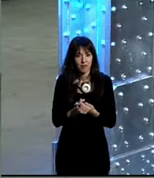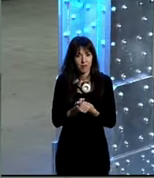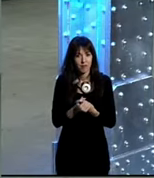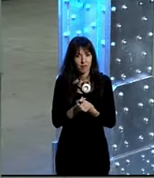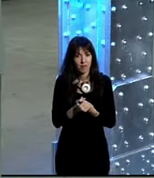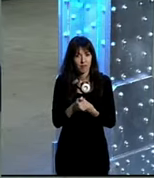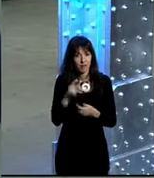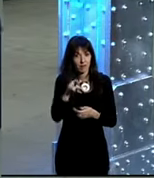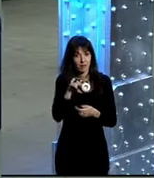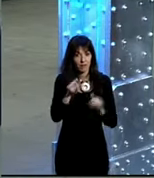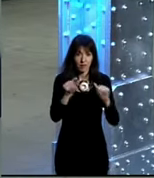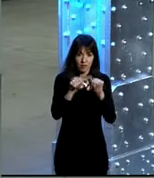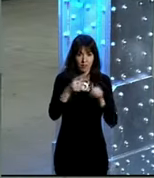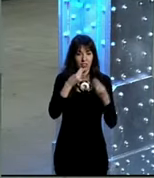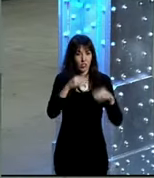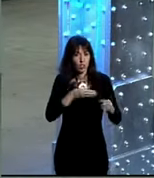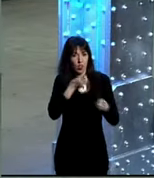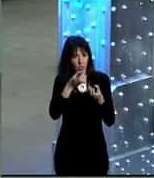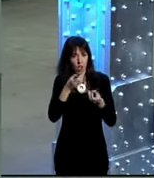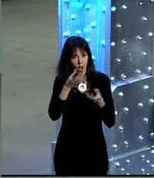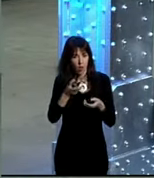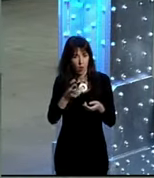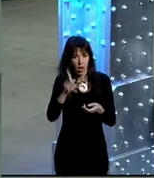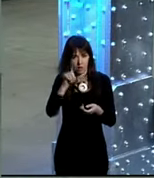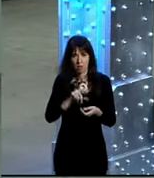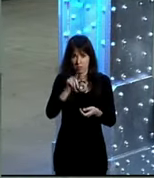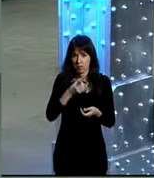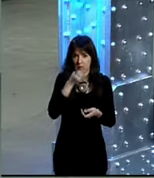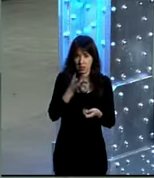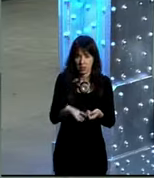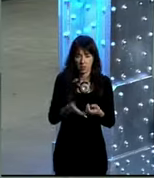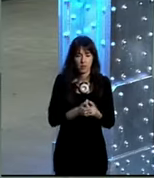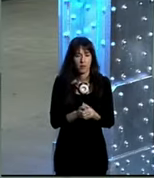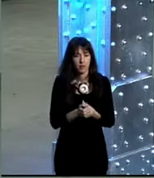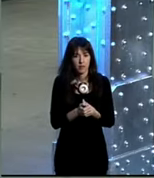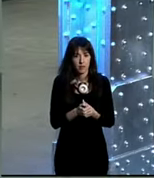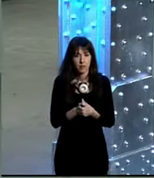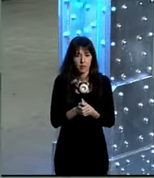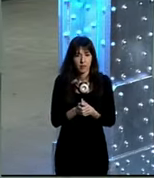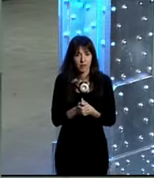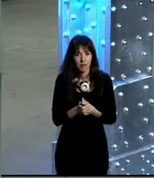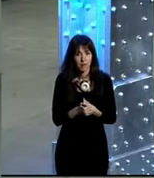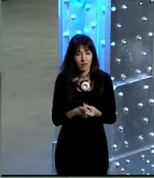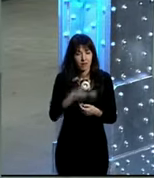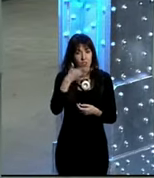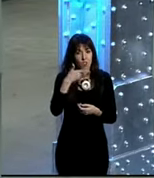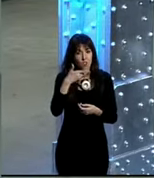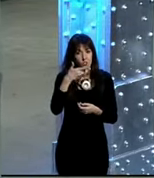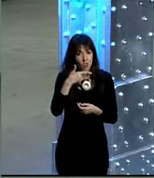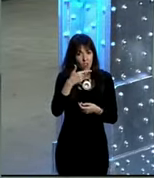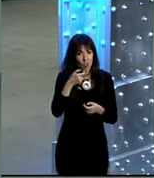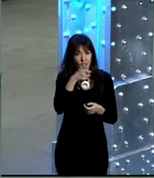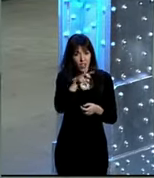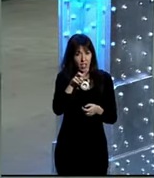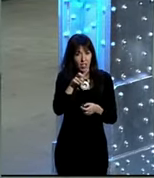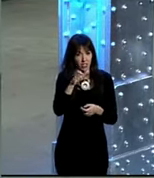Here's another example, using a service to tell a unique part of a story. Are you all familiar with Snapchat as a service? Do you know what